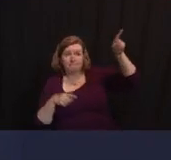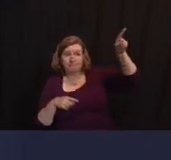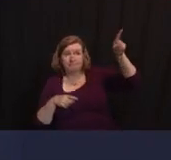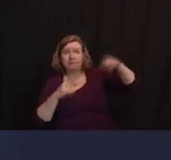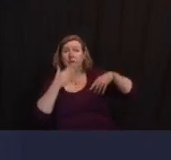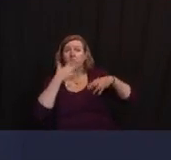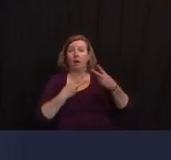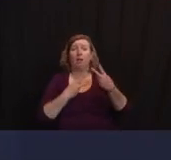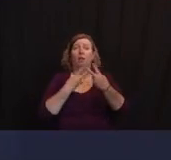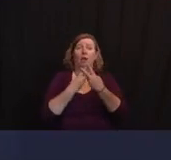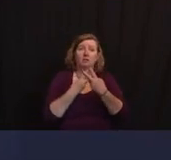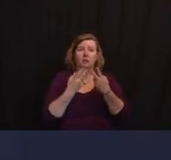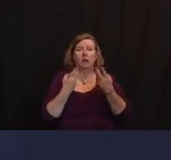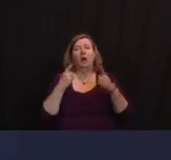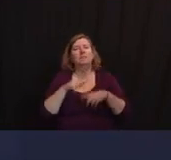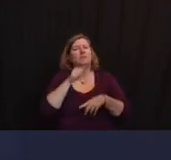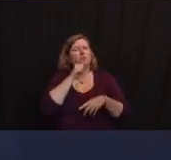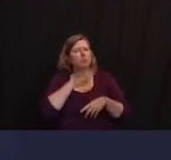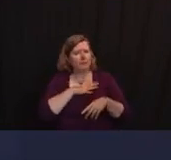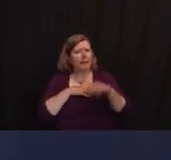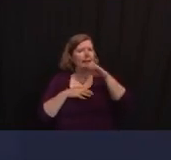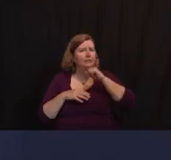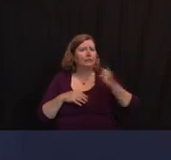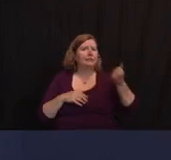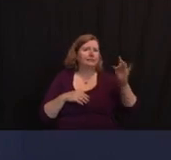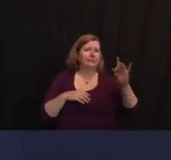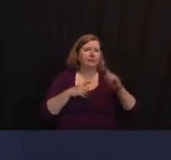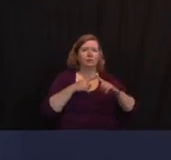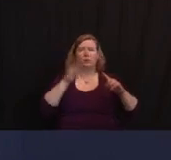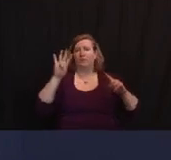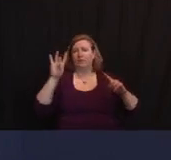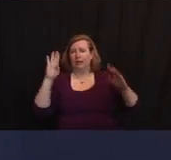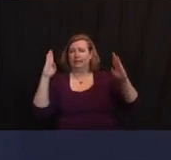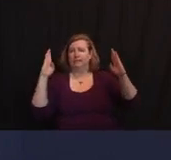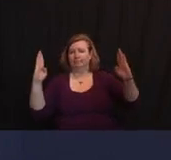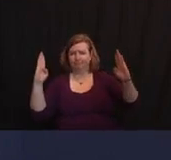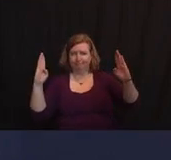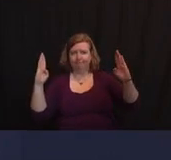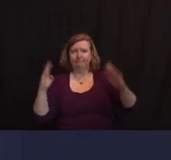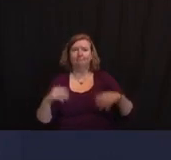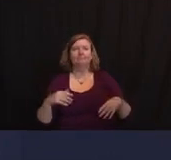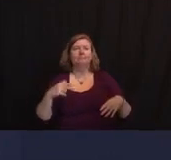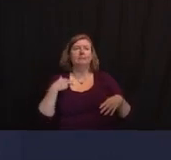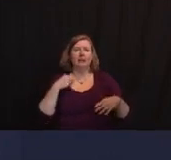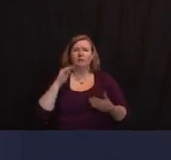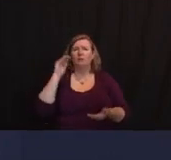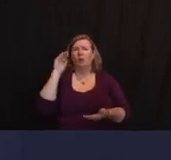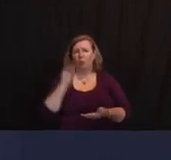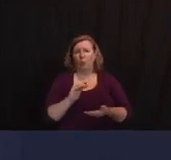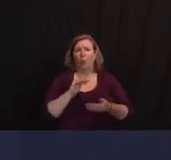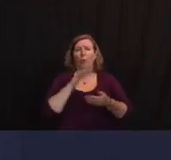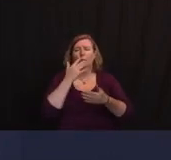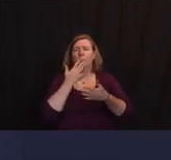women between the ages of 18 and 48 with low blood platelet levels. Their symptoms